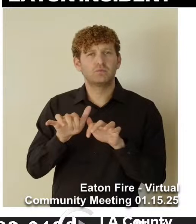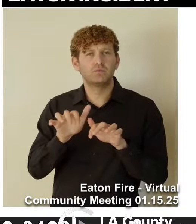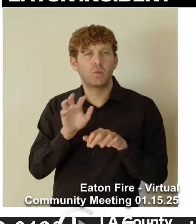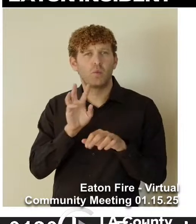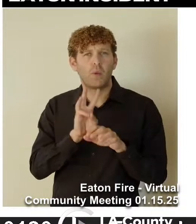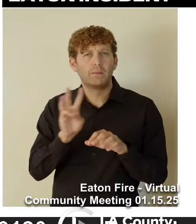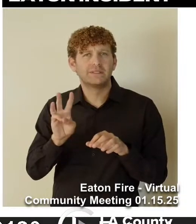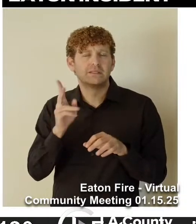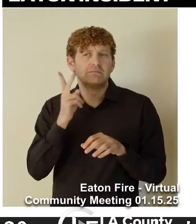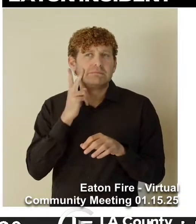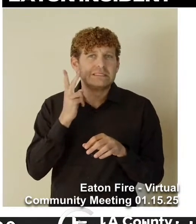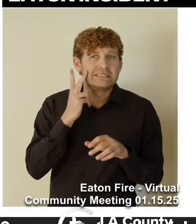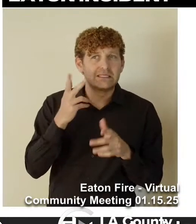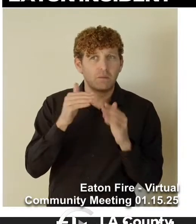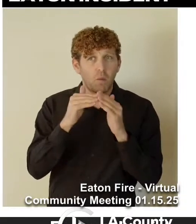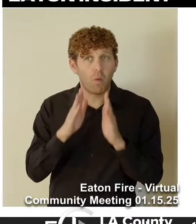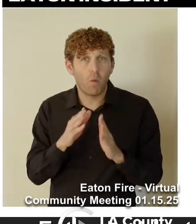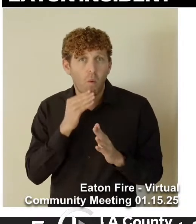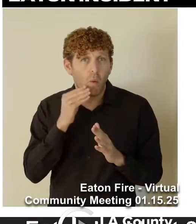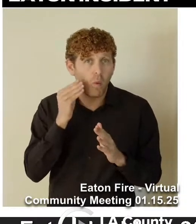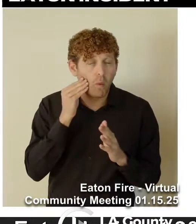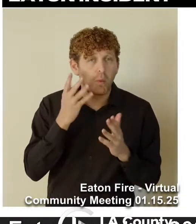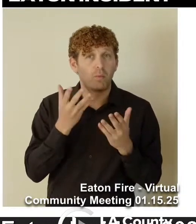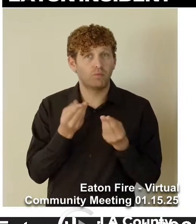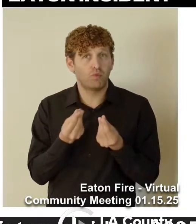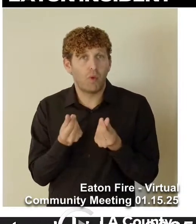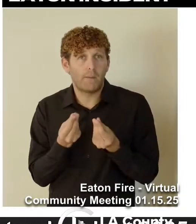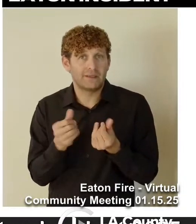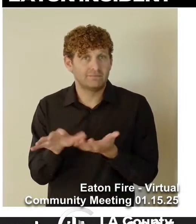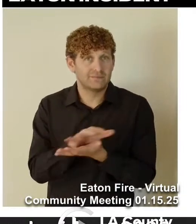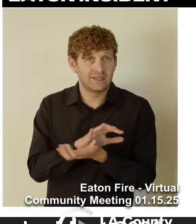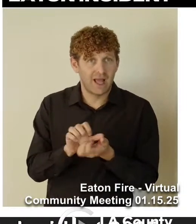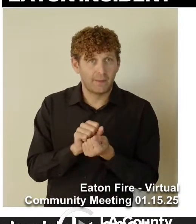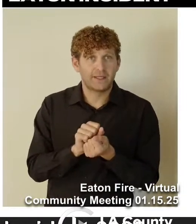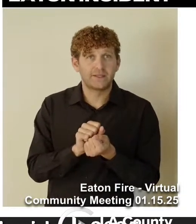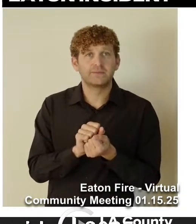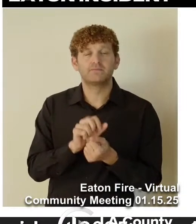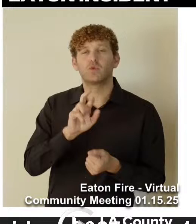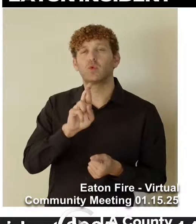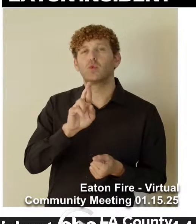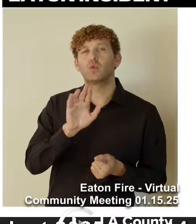property. That website is